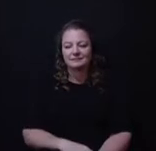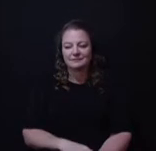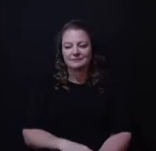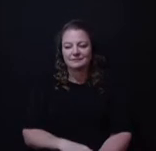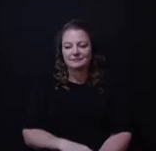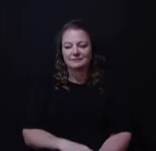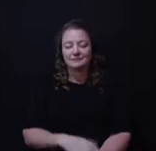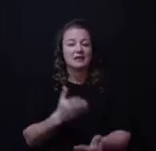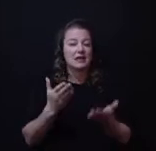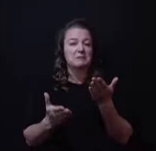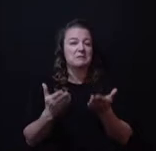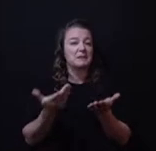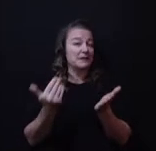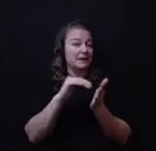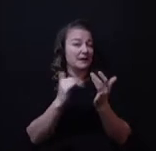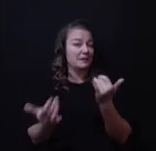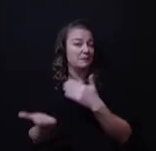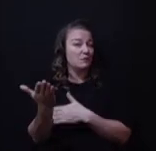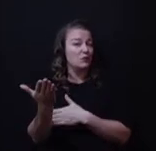Maybe he would do that again this morning.